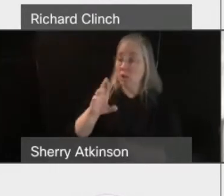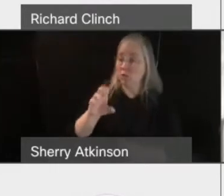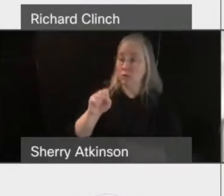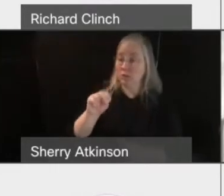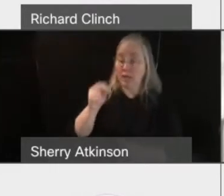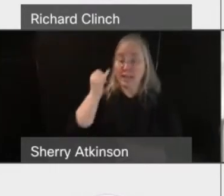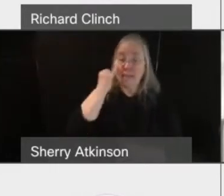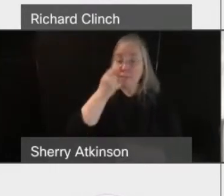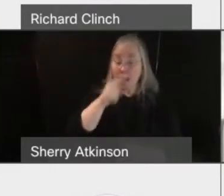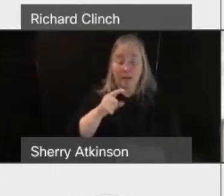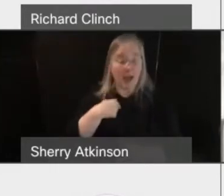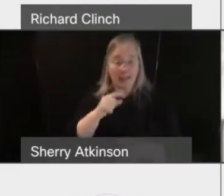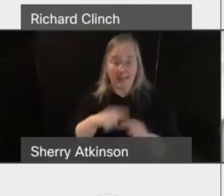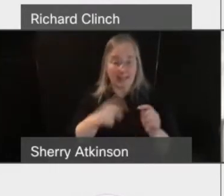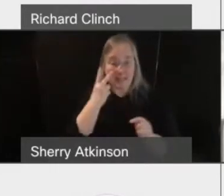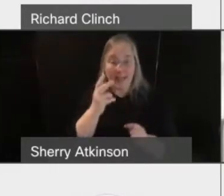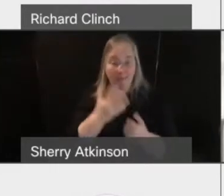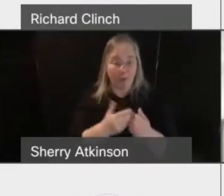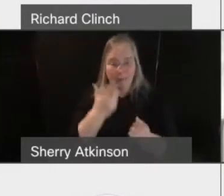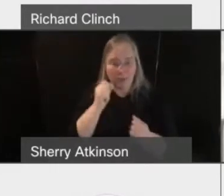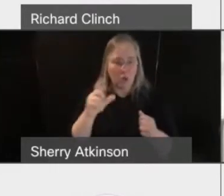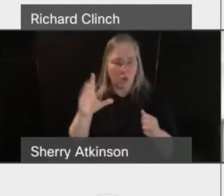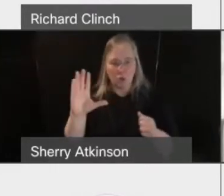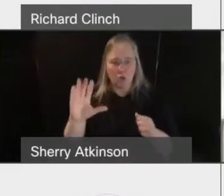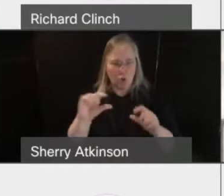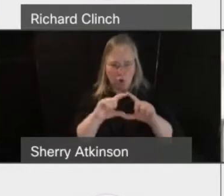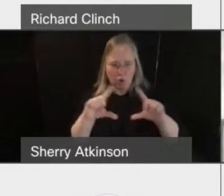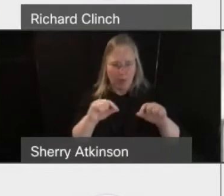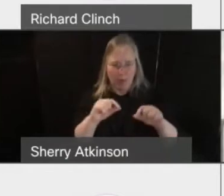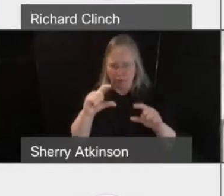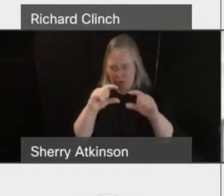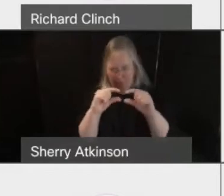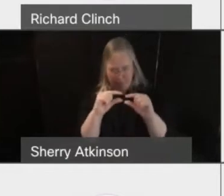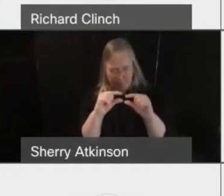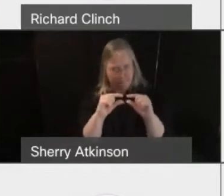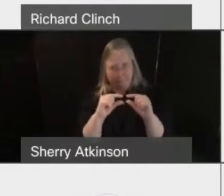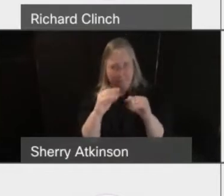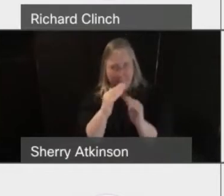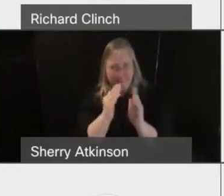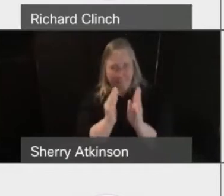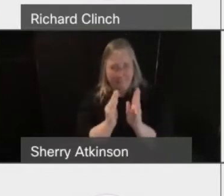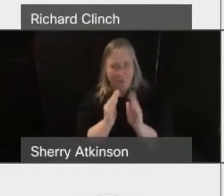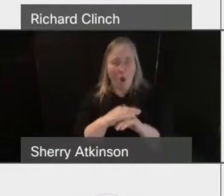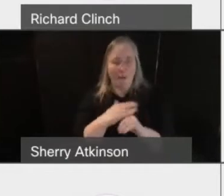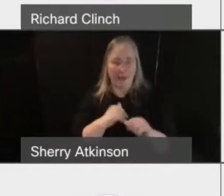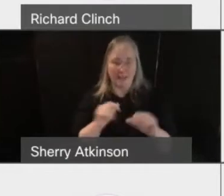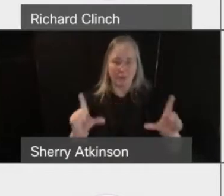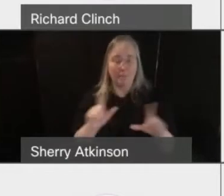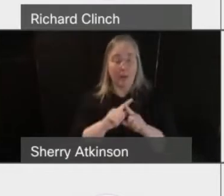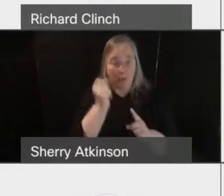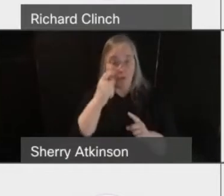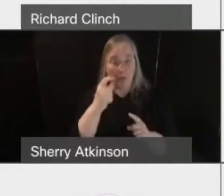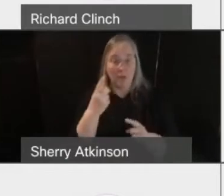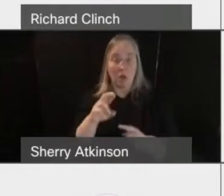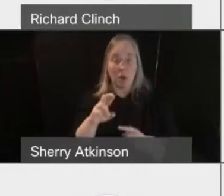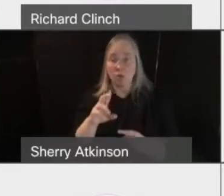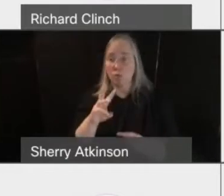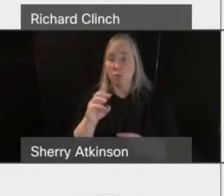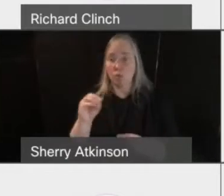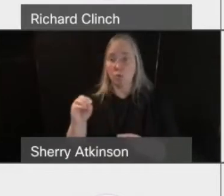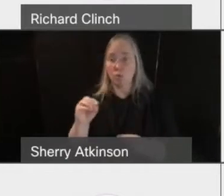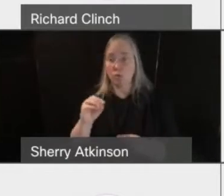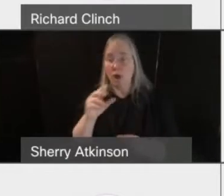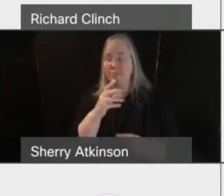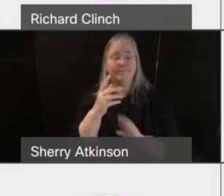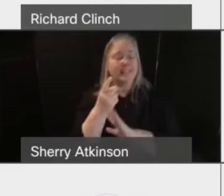can't see everybody because your little squares are about a ½ inch big on my screen. And I understand that Dr. Wu, my chairman of the